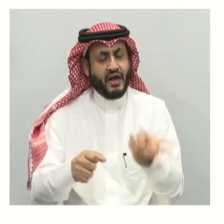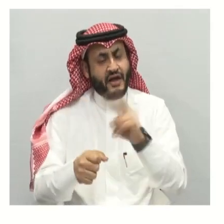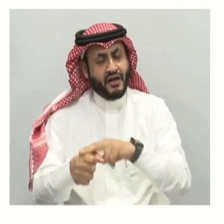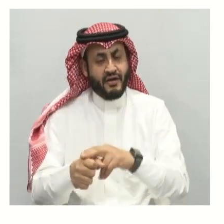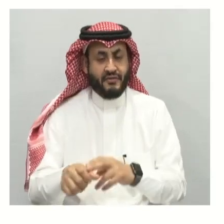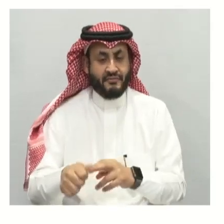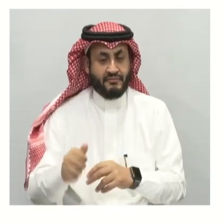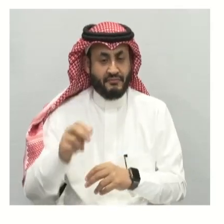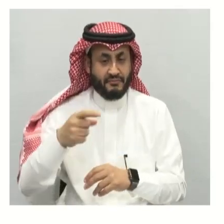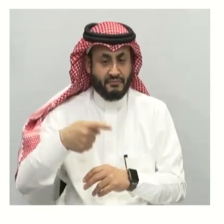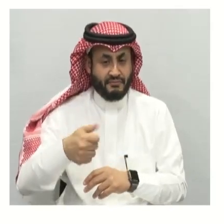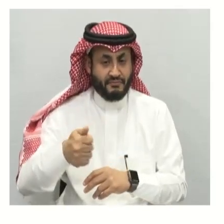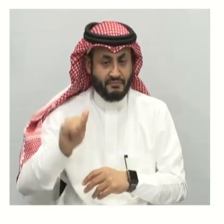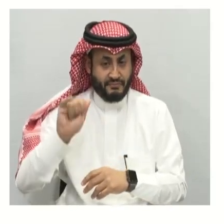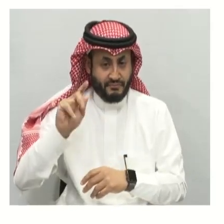again.